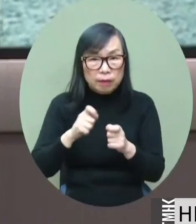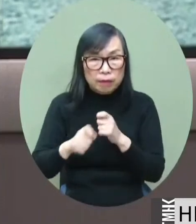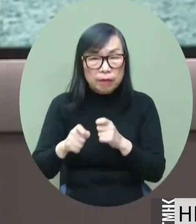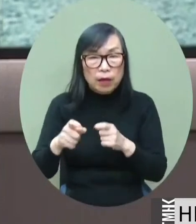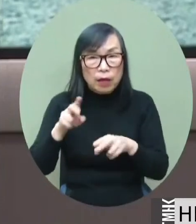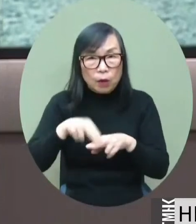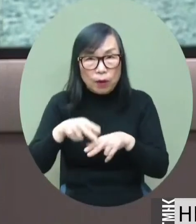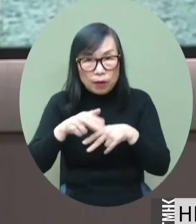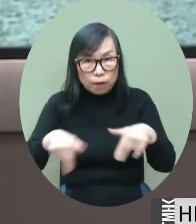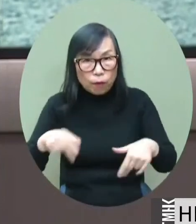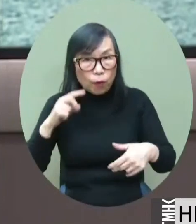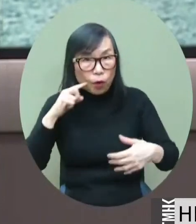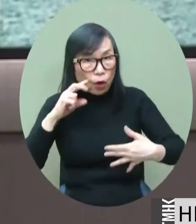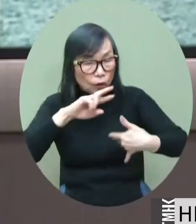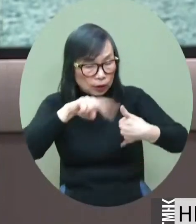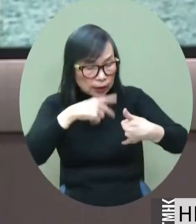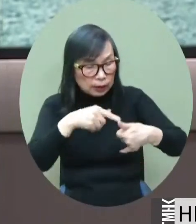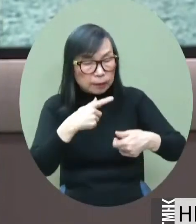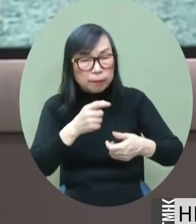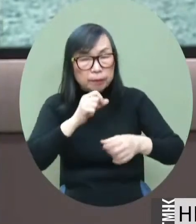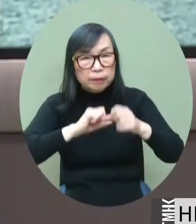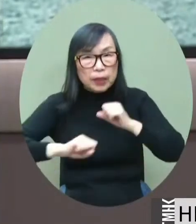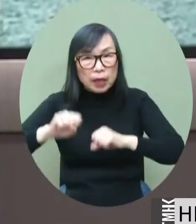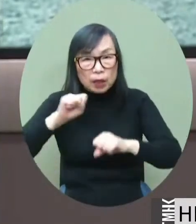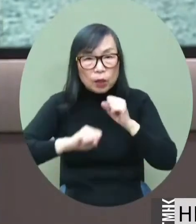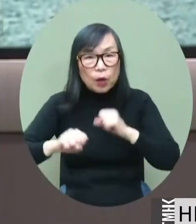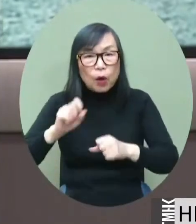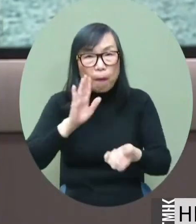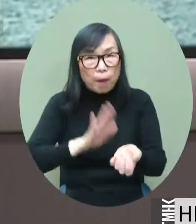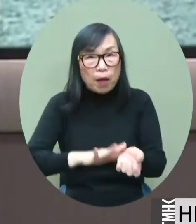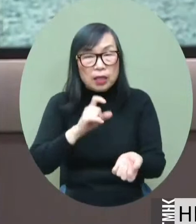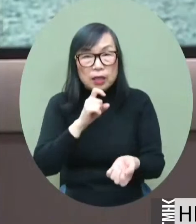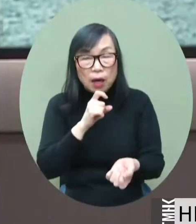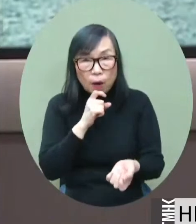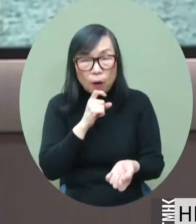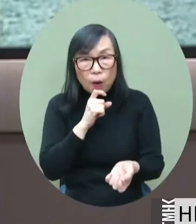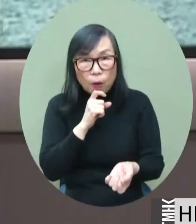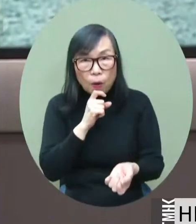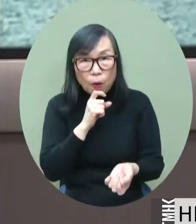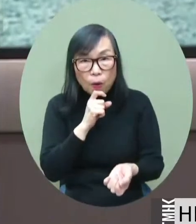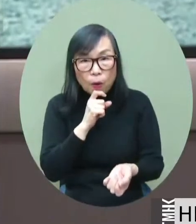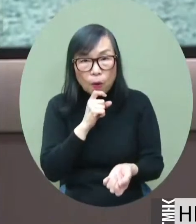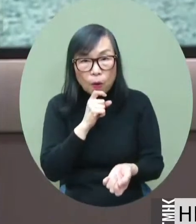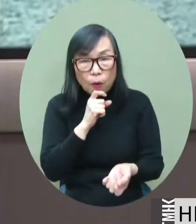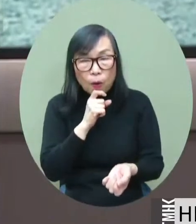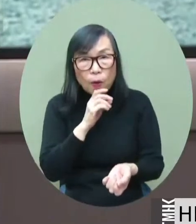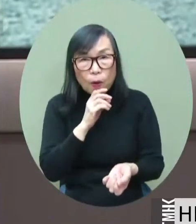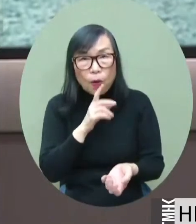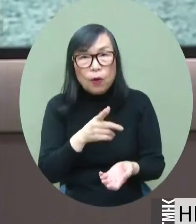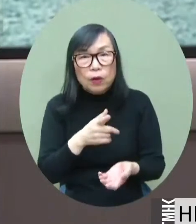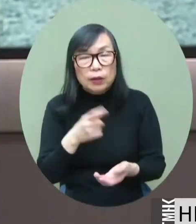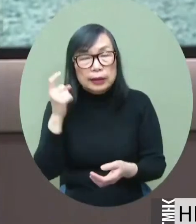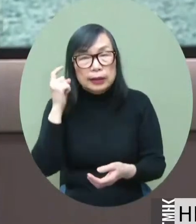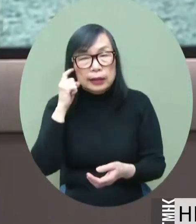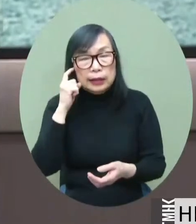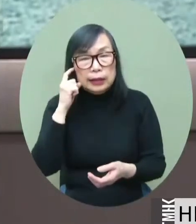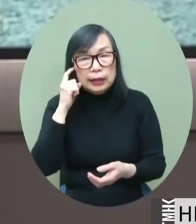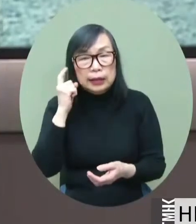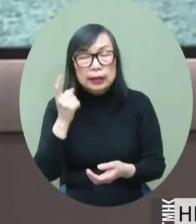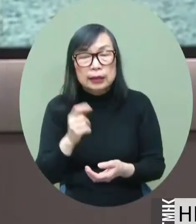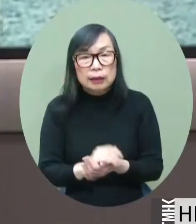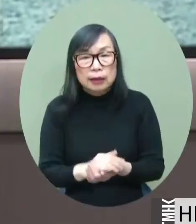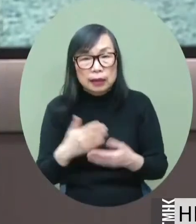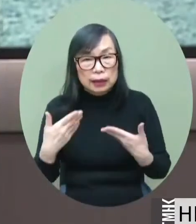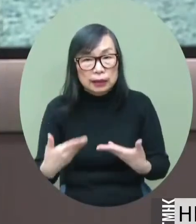Kong. We made analysis of the positive cases detected at RTD